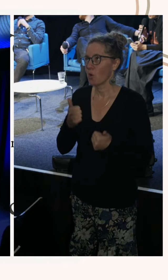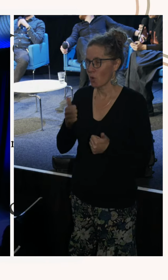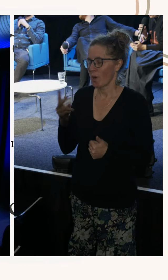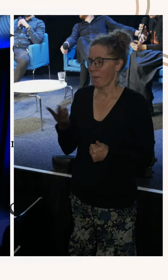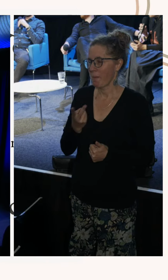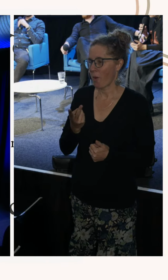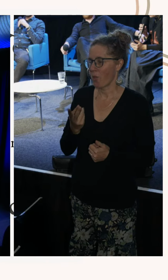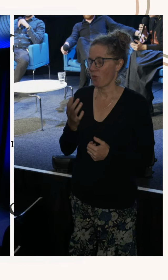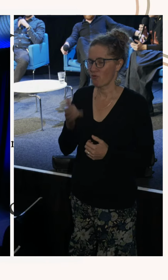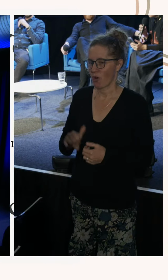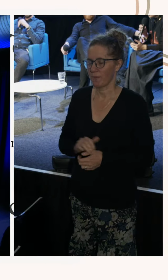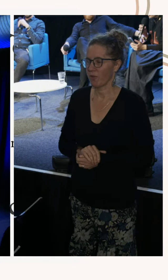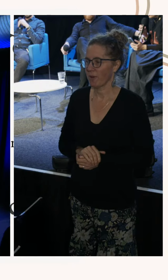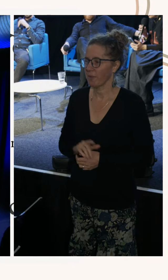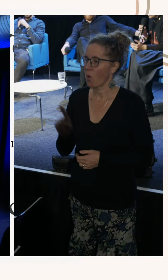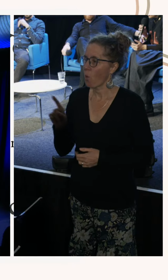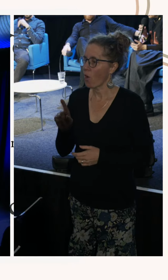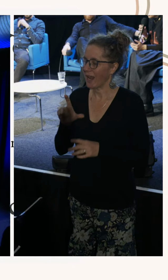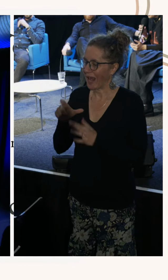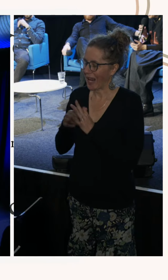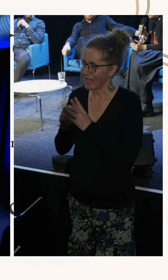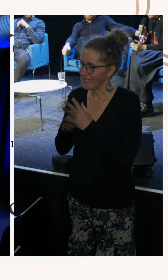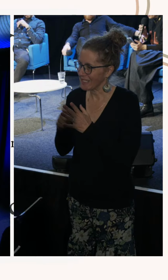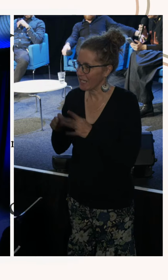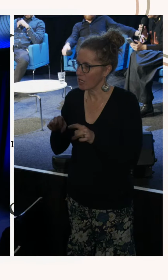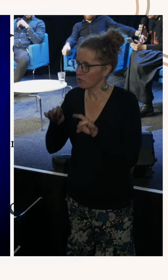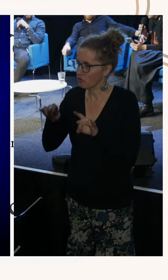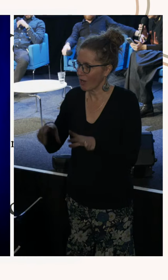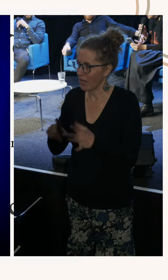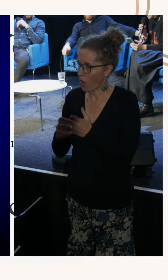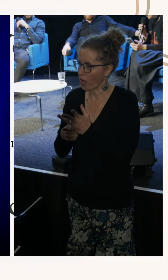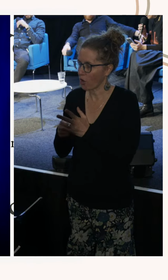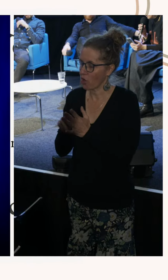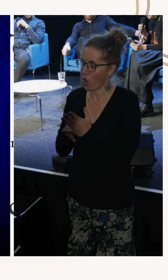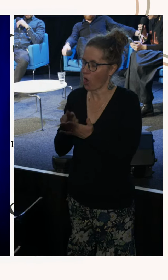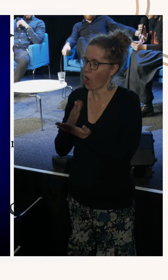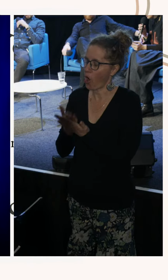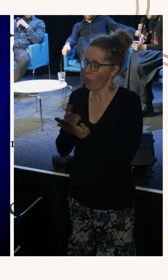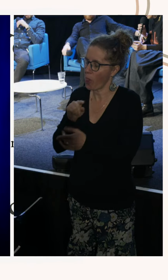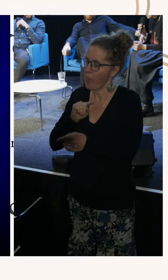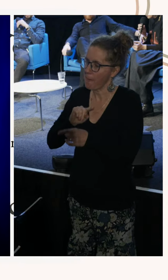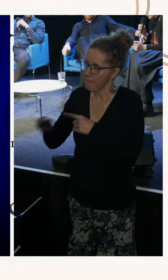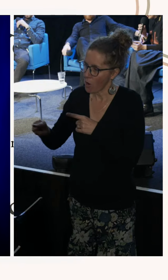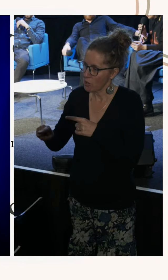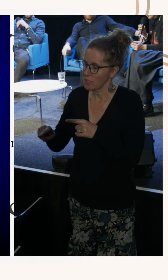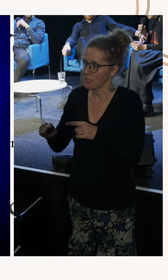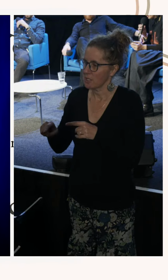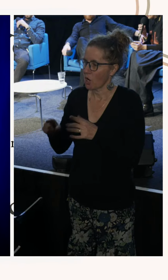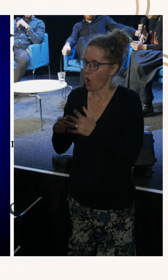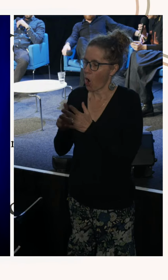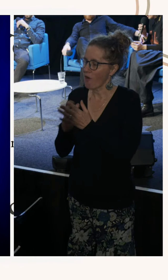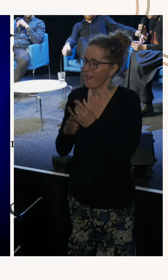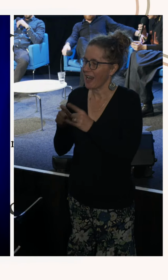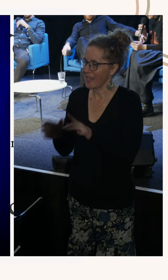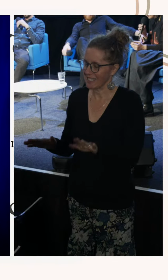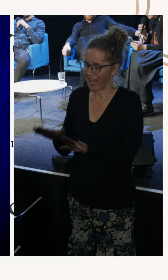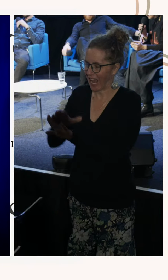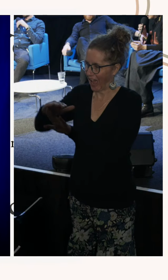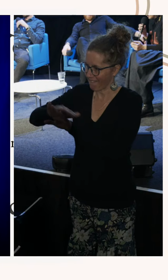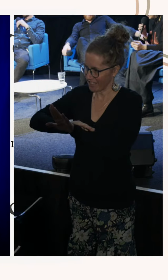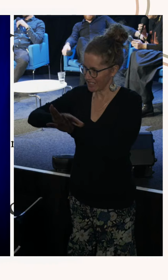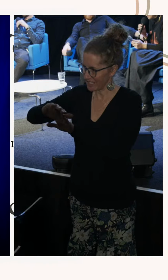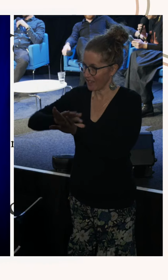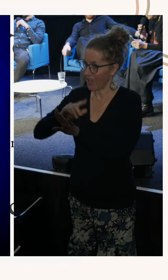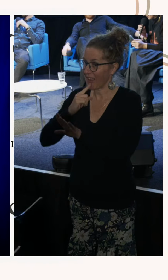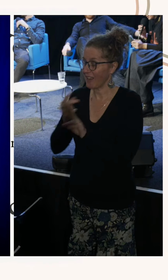Yeah. All right. What classic Australian icon has appeared on the most Overland covers? And bonus points if you can guess how